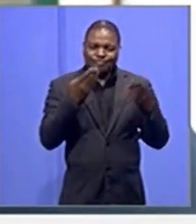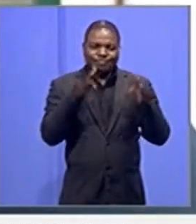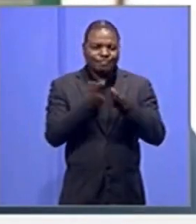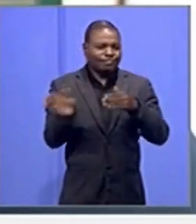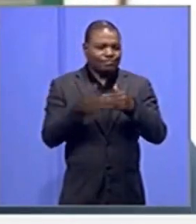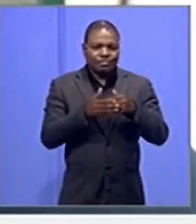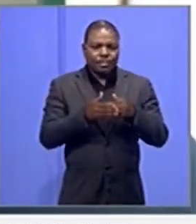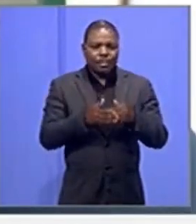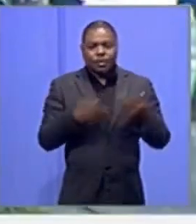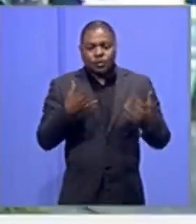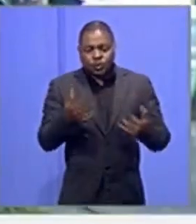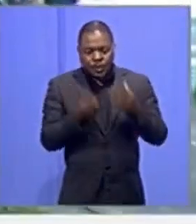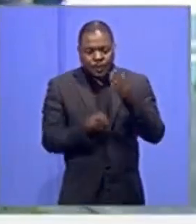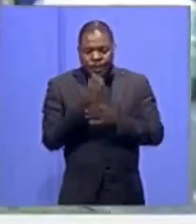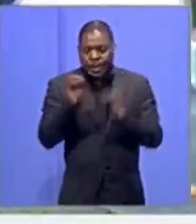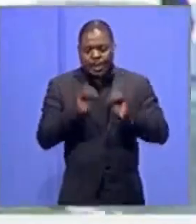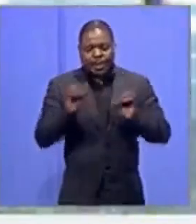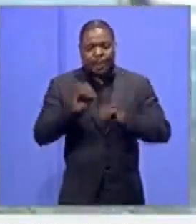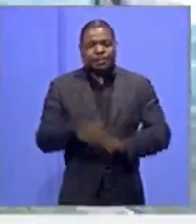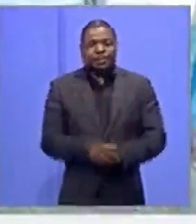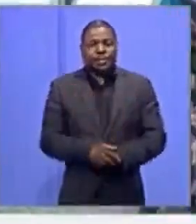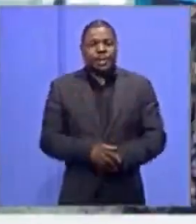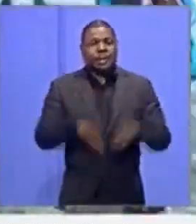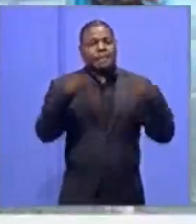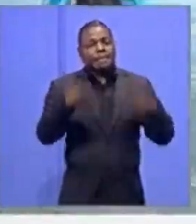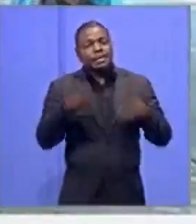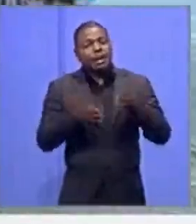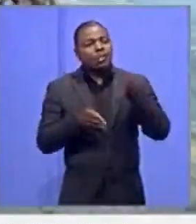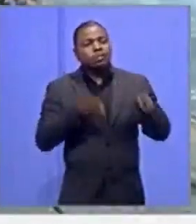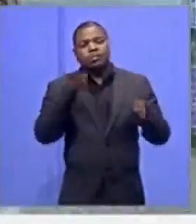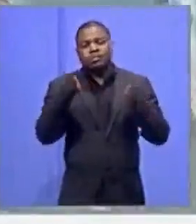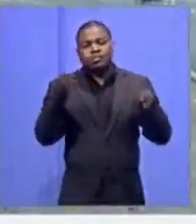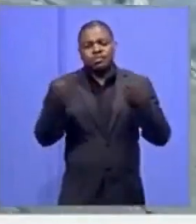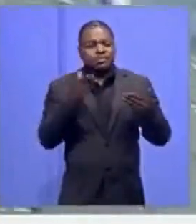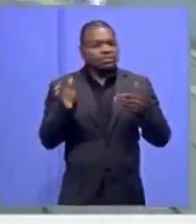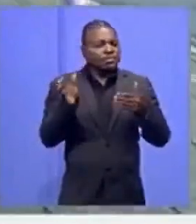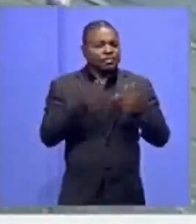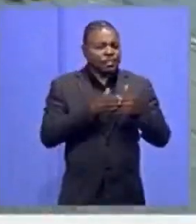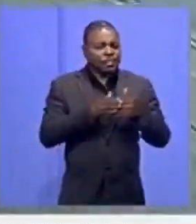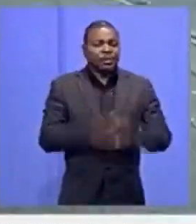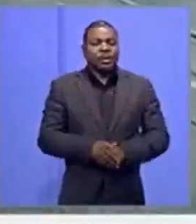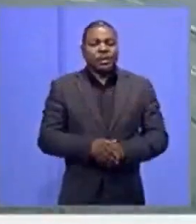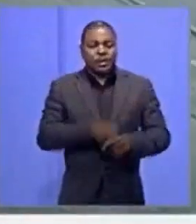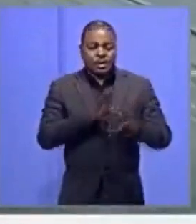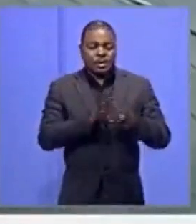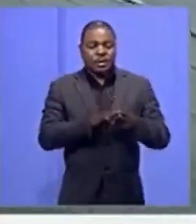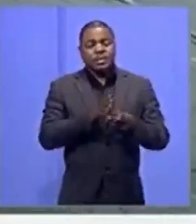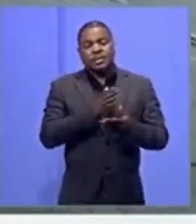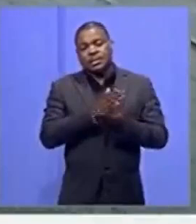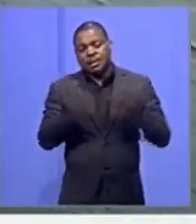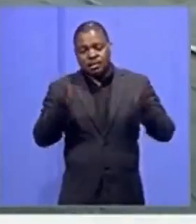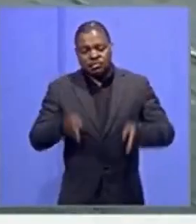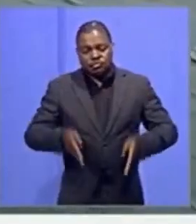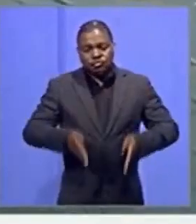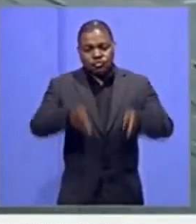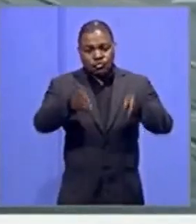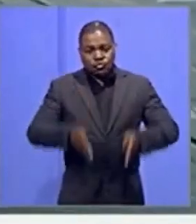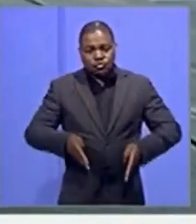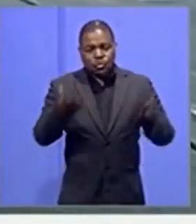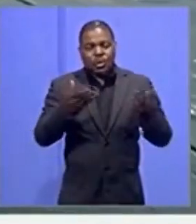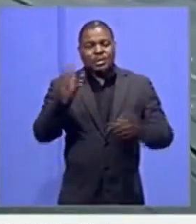No production for today. Ge dikgwebo di be di dutse di tswaletswe ka toropong, ditsela tše dingwe tša go leba ka motsesetoropong